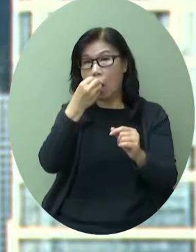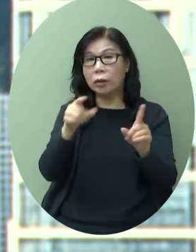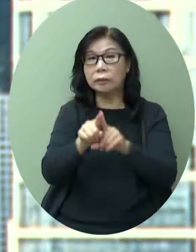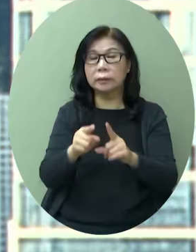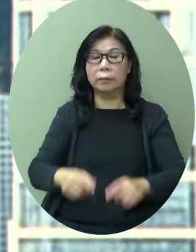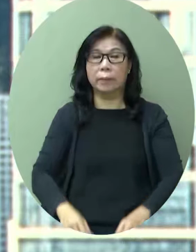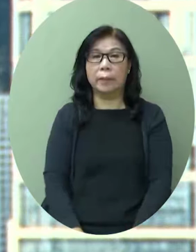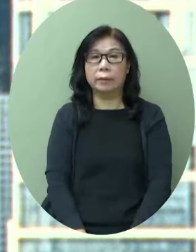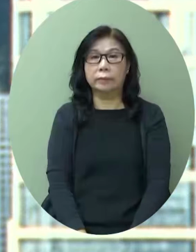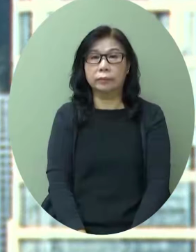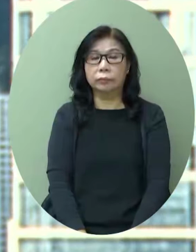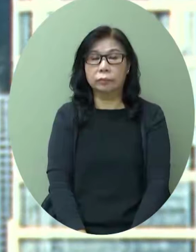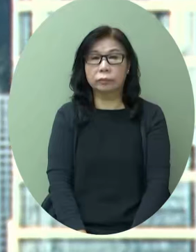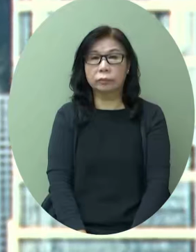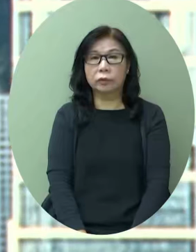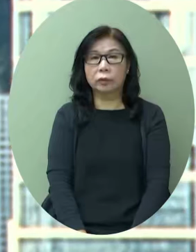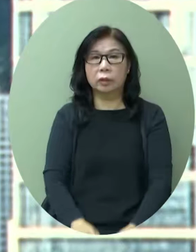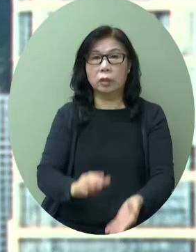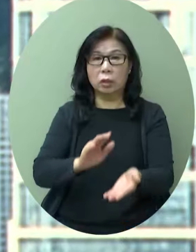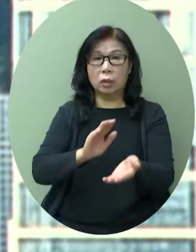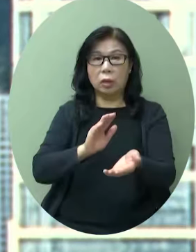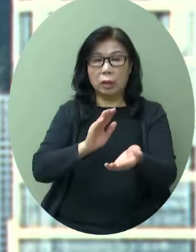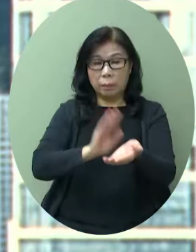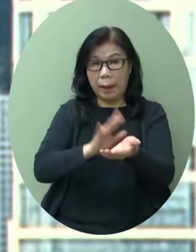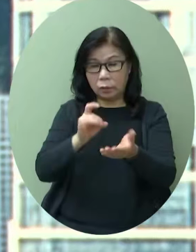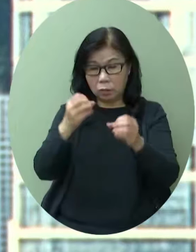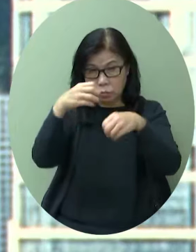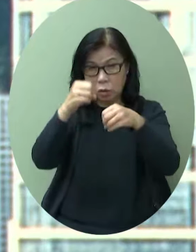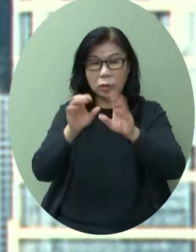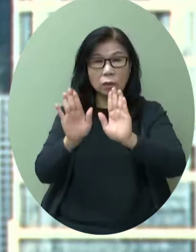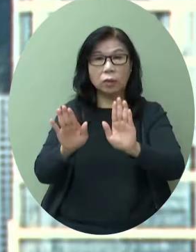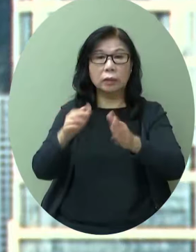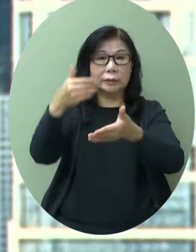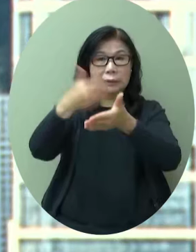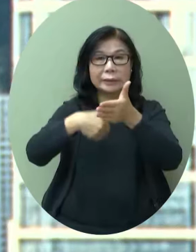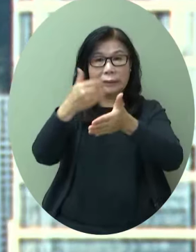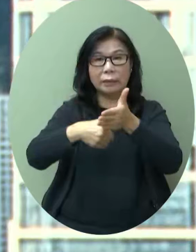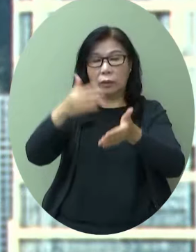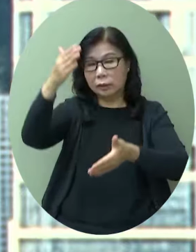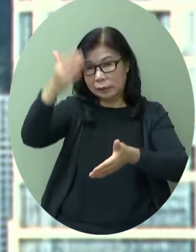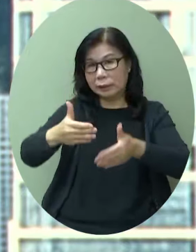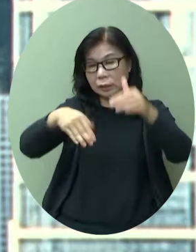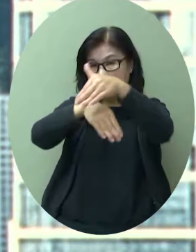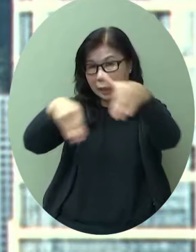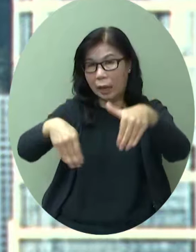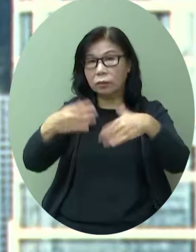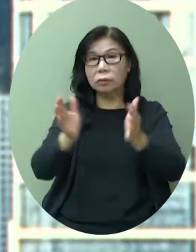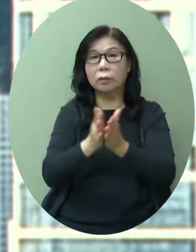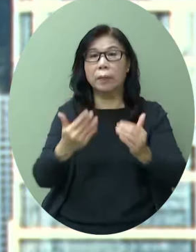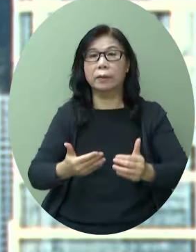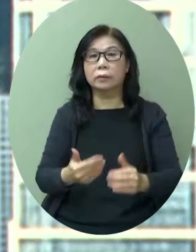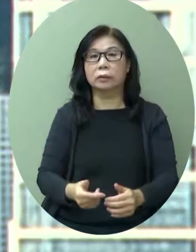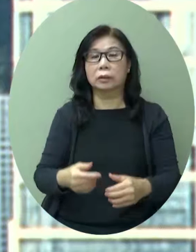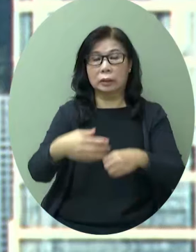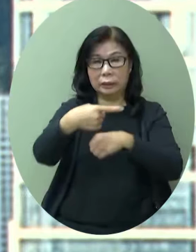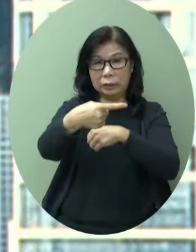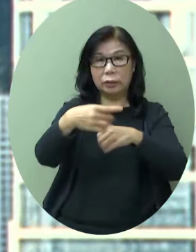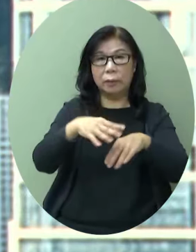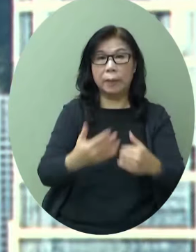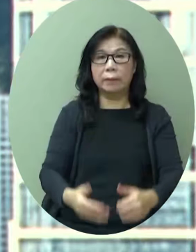then reduce a quarantine period. We may even have to suspend the phase 1 for Hong Kong residents. But for the details, I